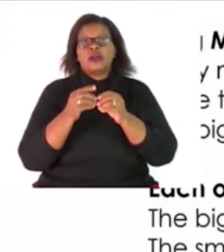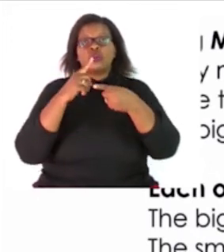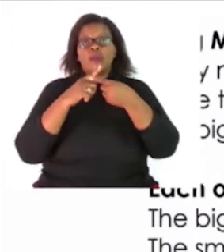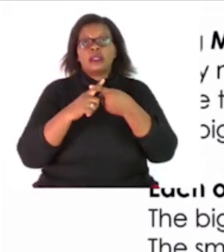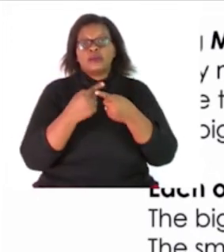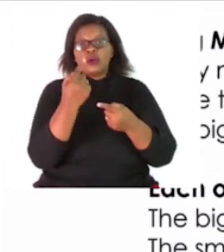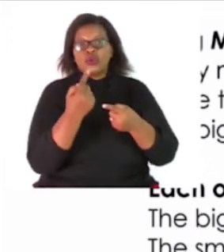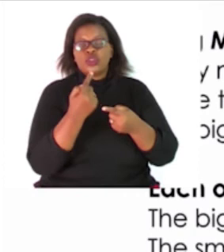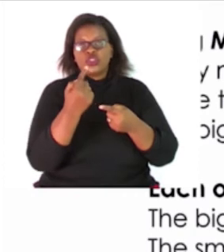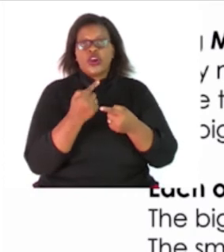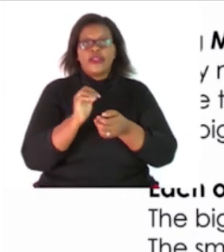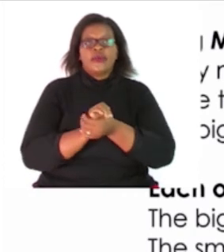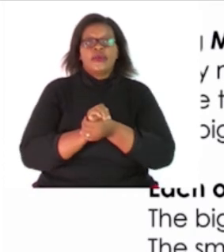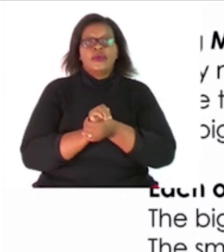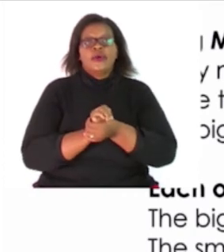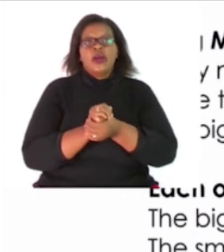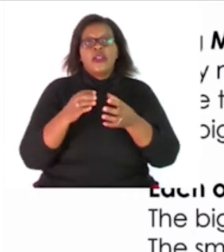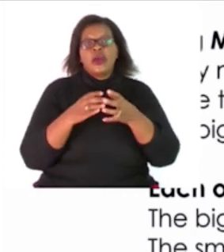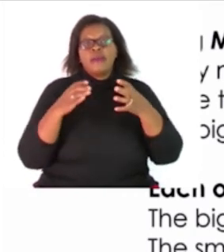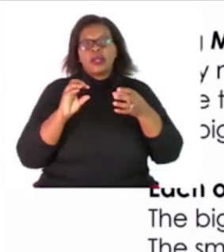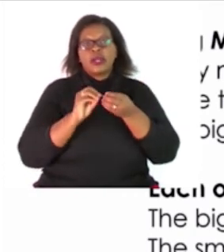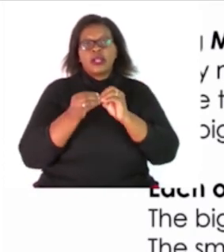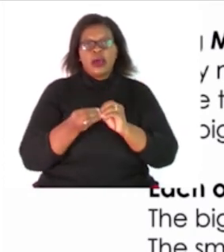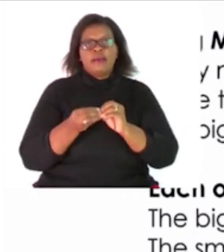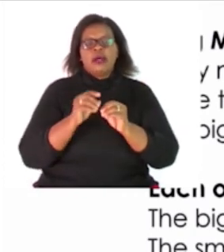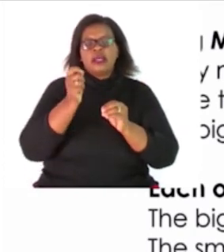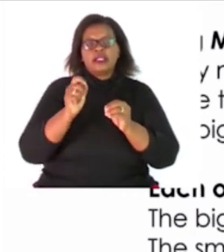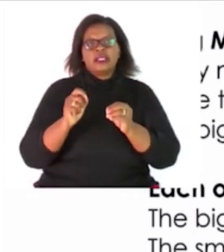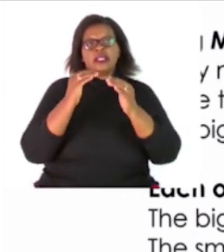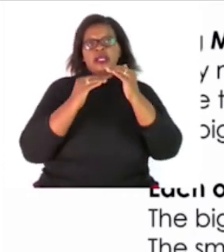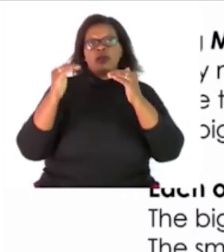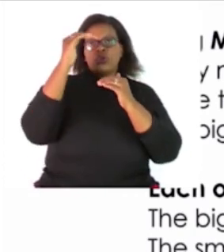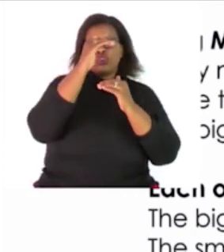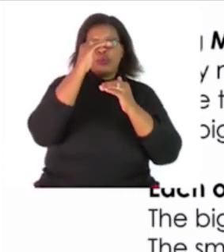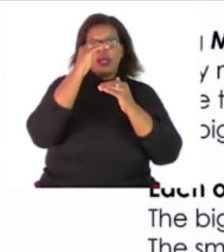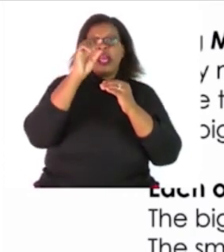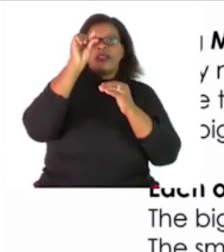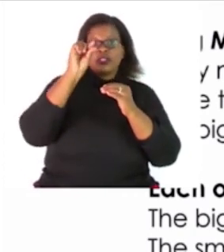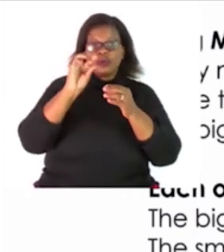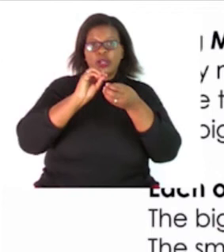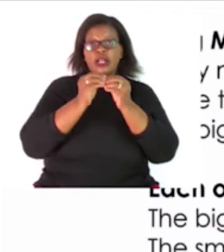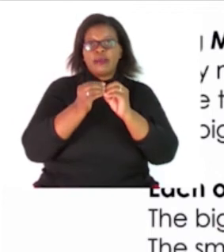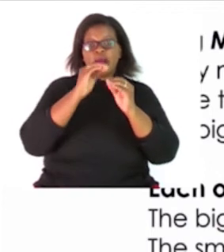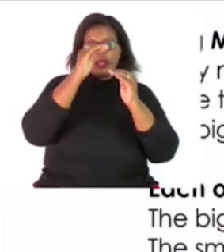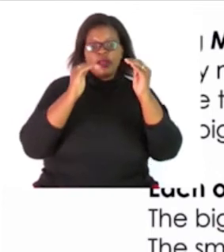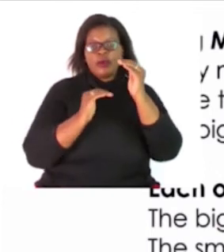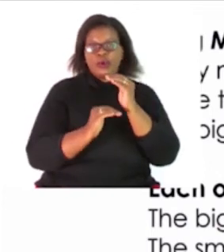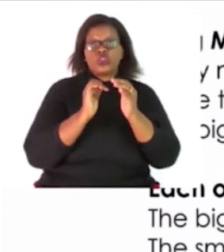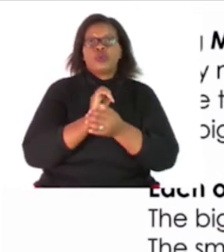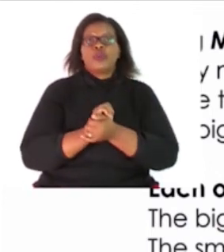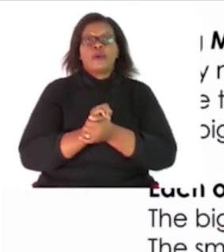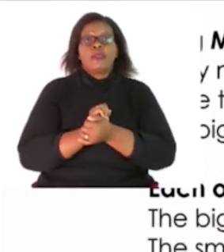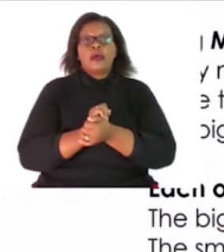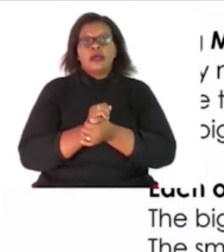with each other. The bigger number is written on top and the smaller number at the bottom. Each of